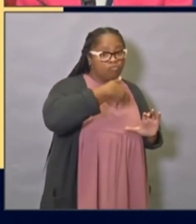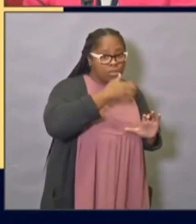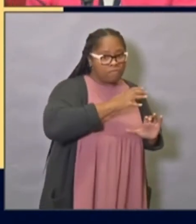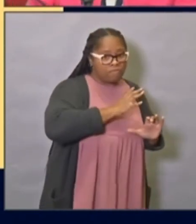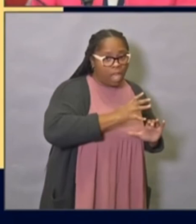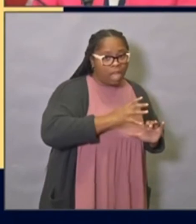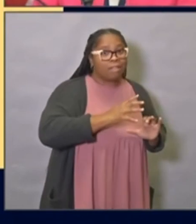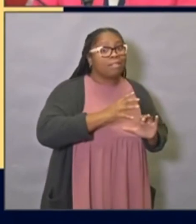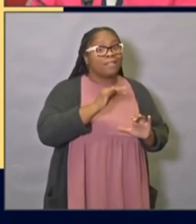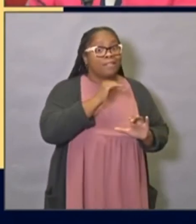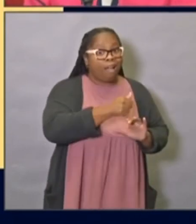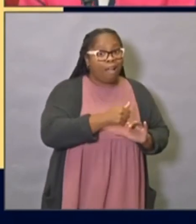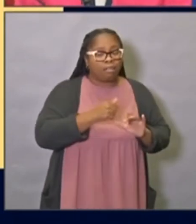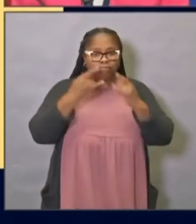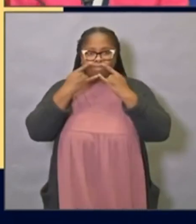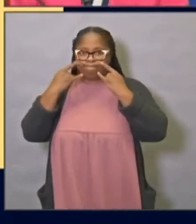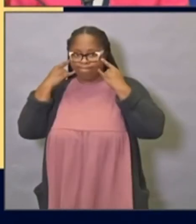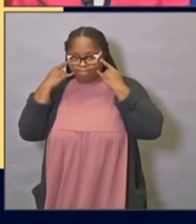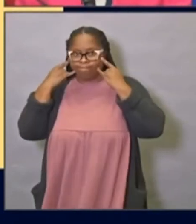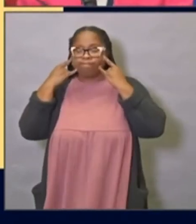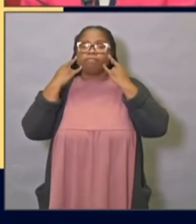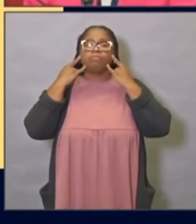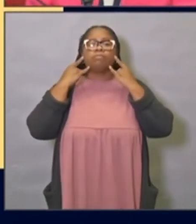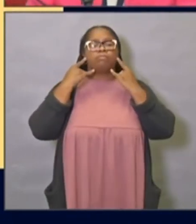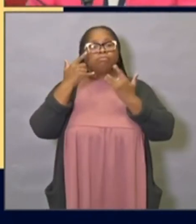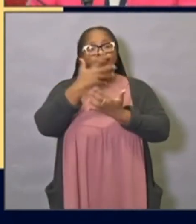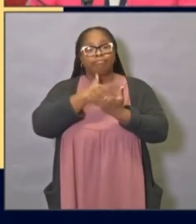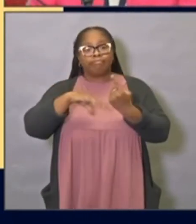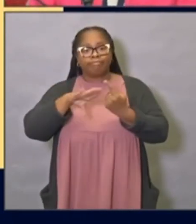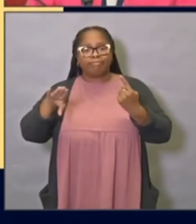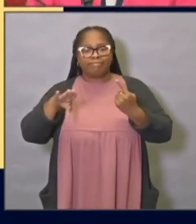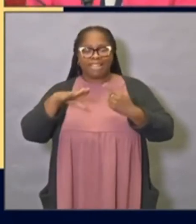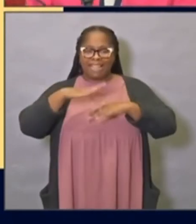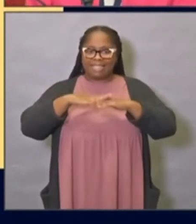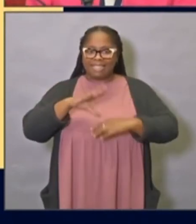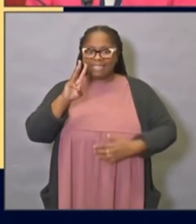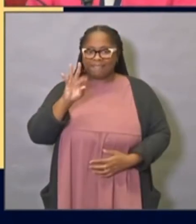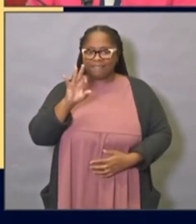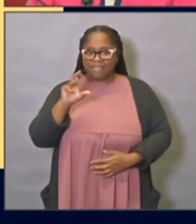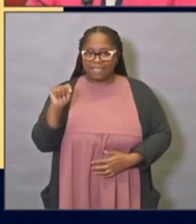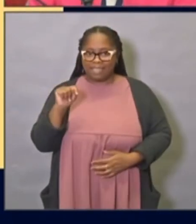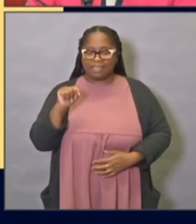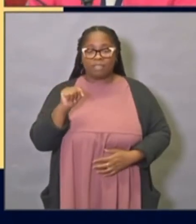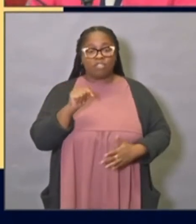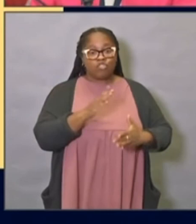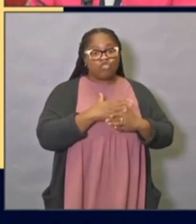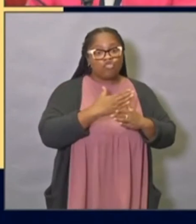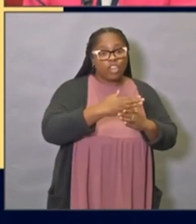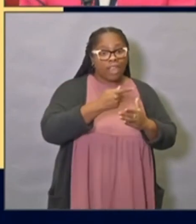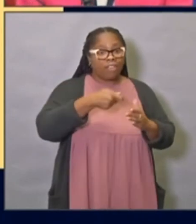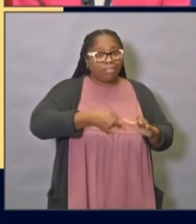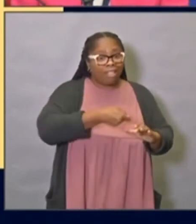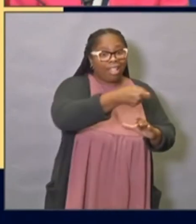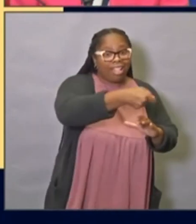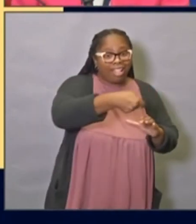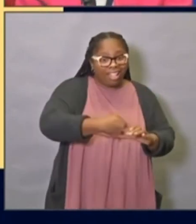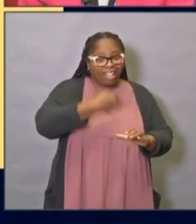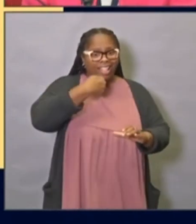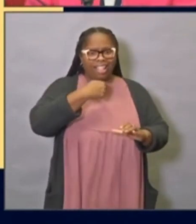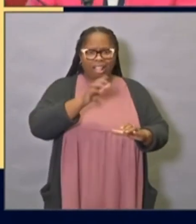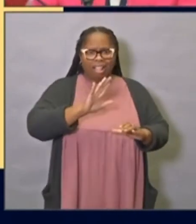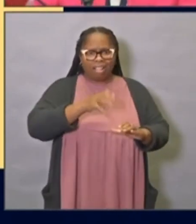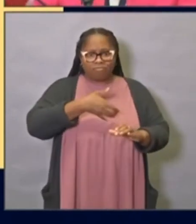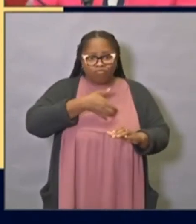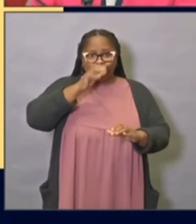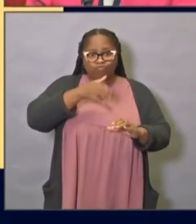at least 6 feet apart from those not in your household. Do not share food or utensils, and limit the gathering as much